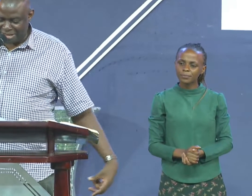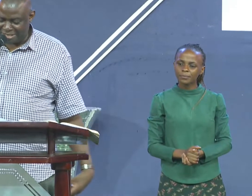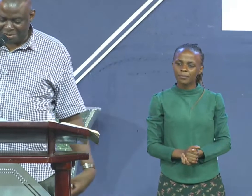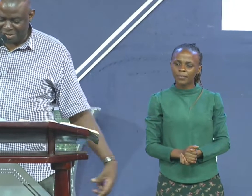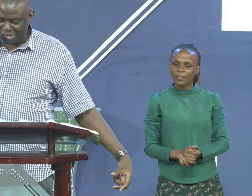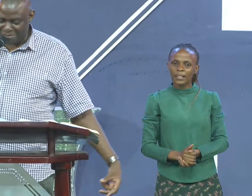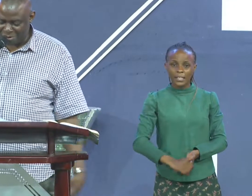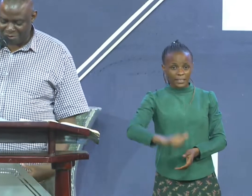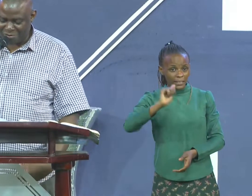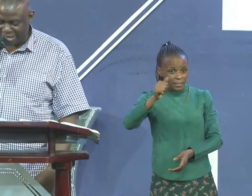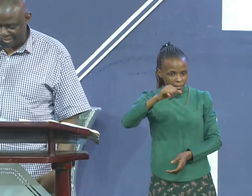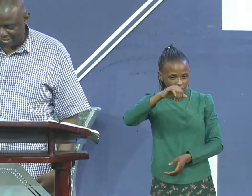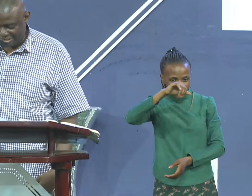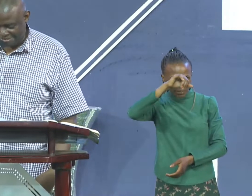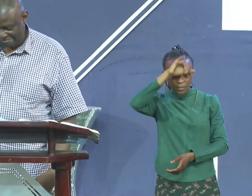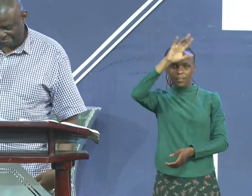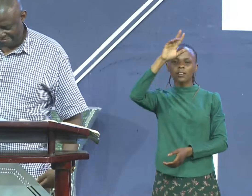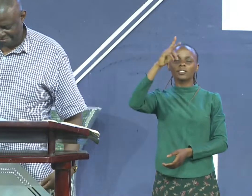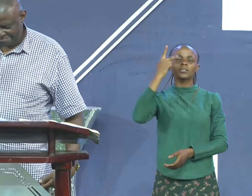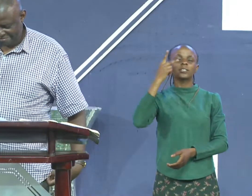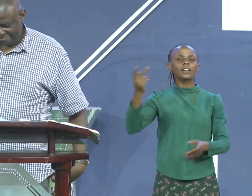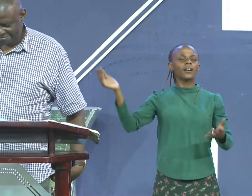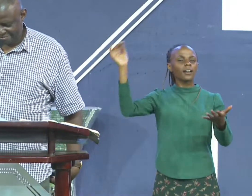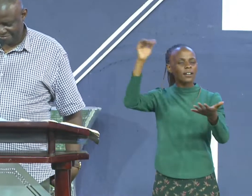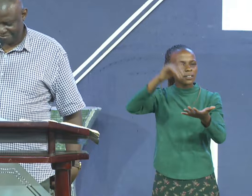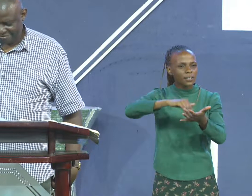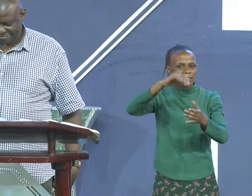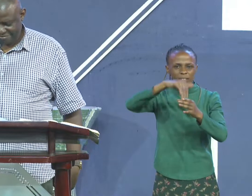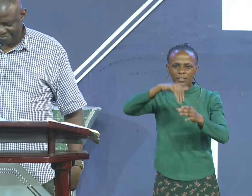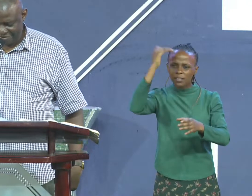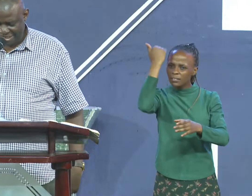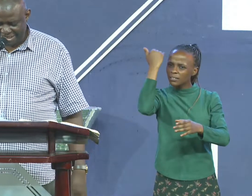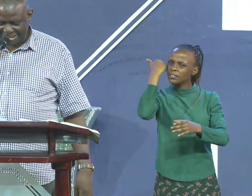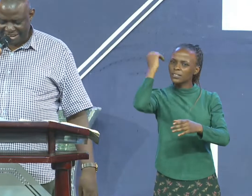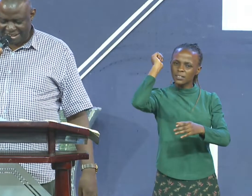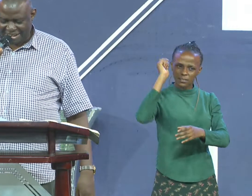mesmerized to find them even in the book of Judges. If you